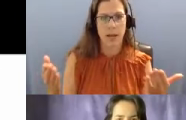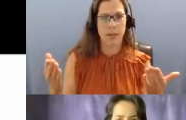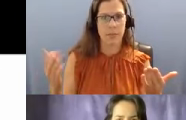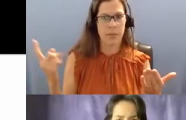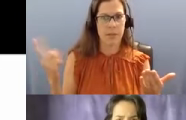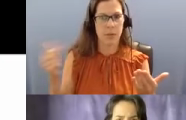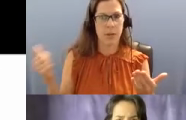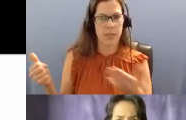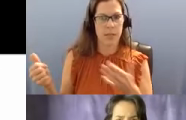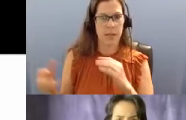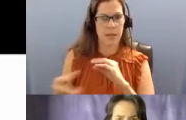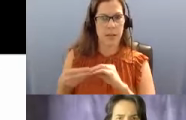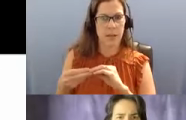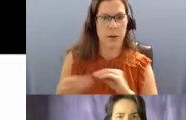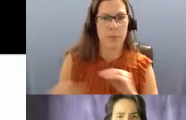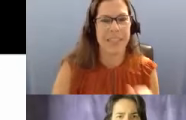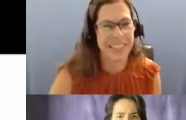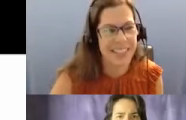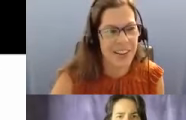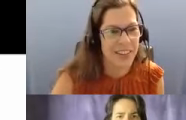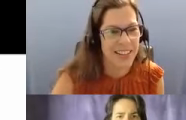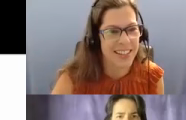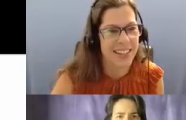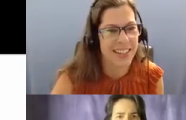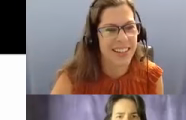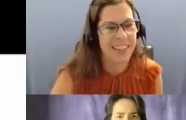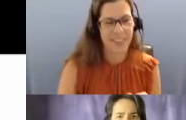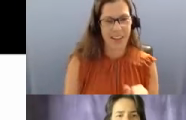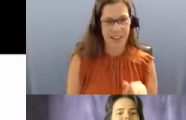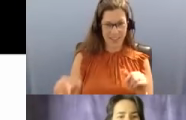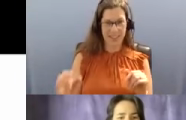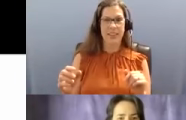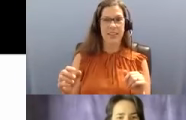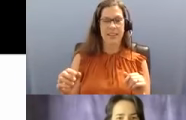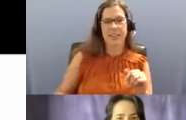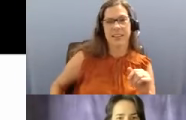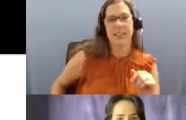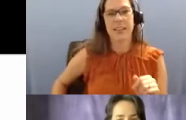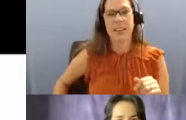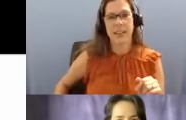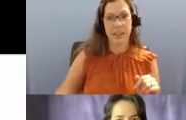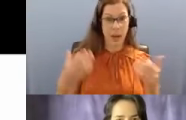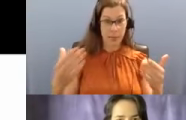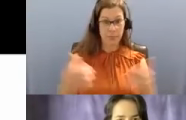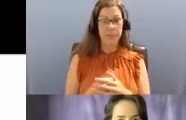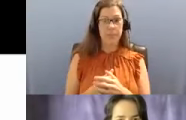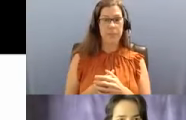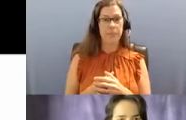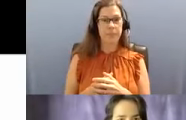Go ahead and then maybe someone else can. Oh, it's all fixed. Okay. Okay. All